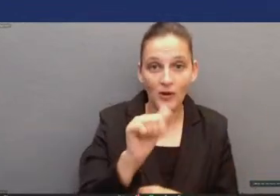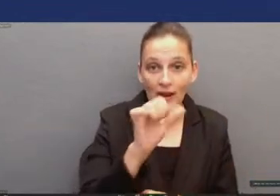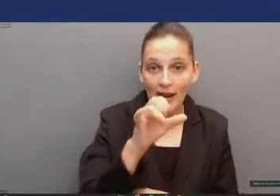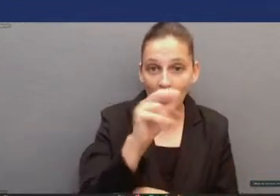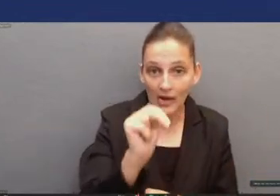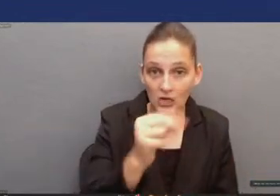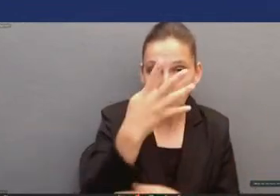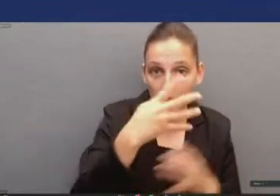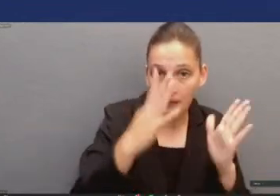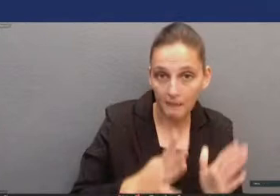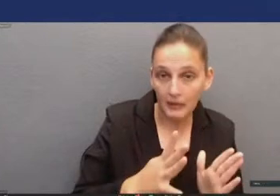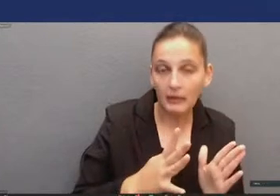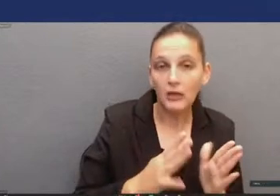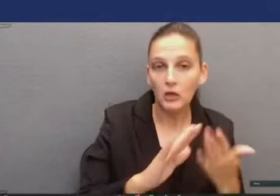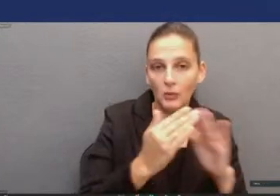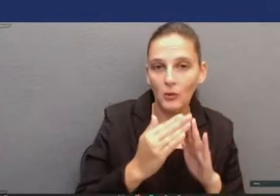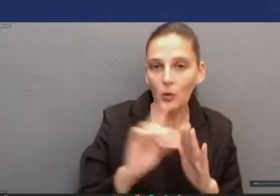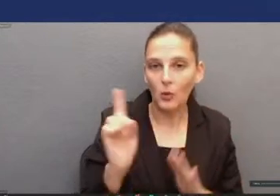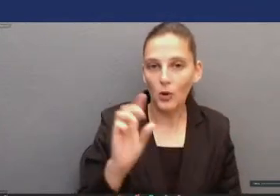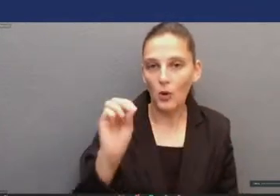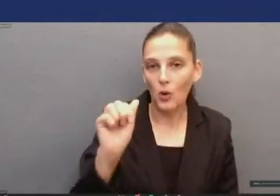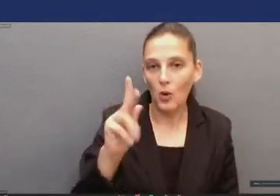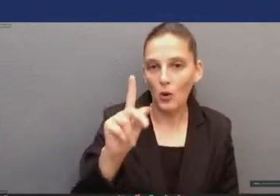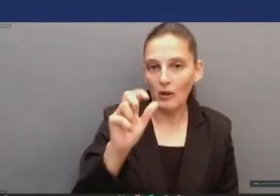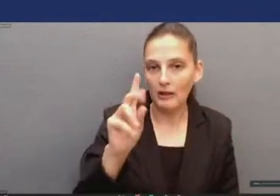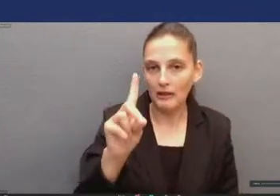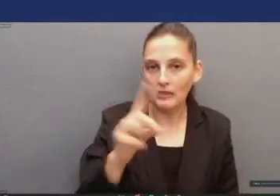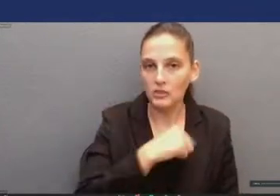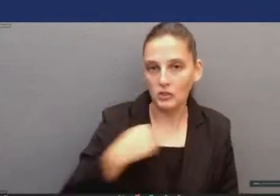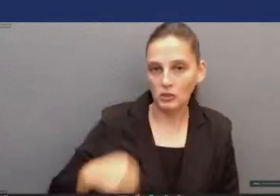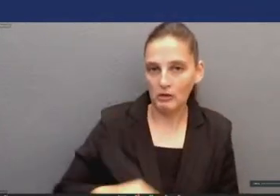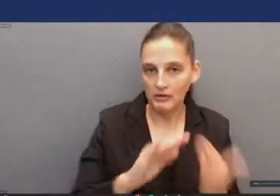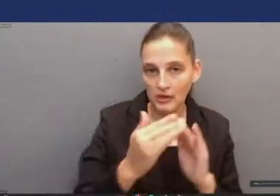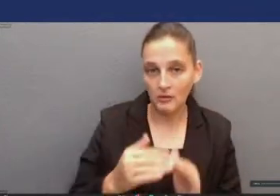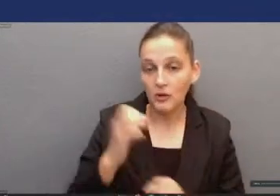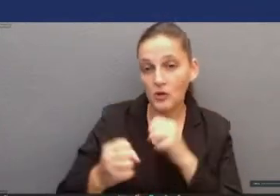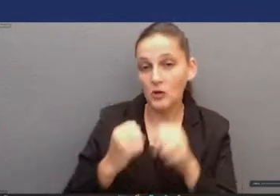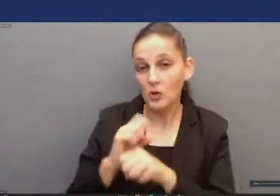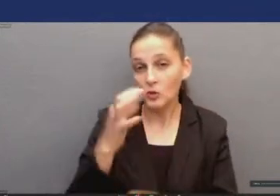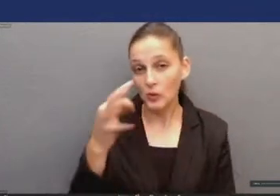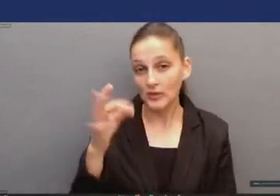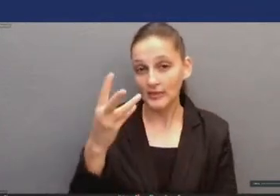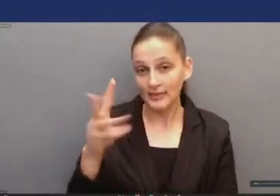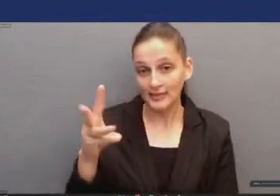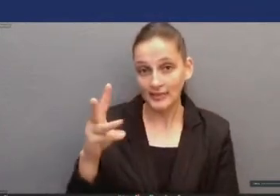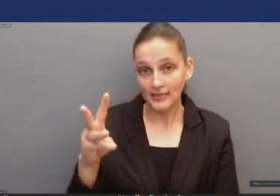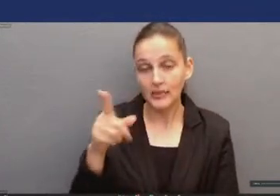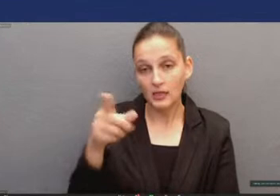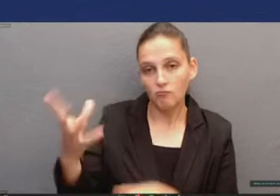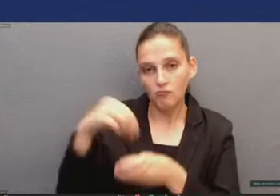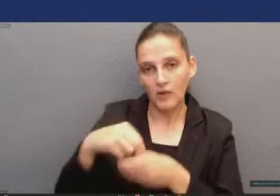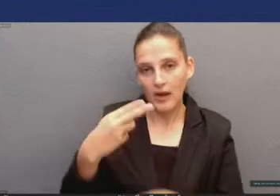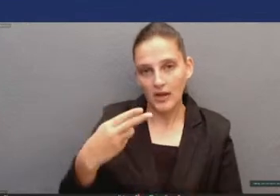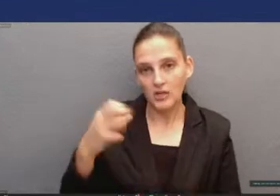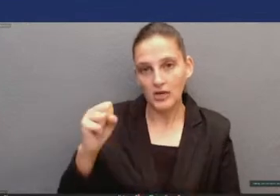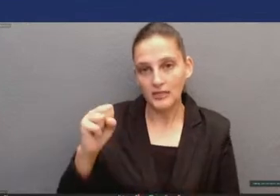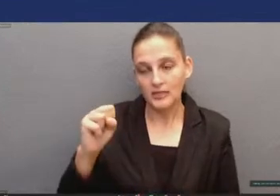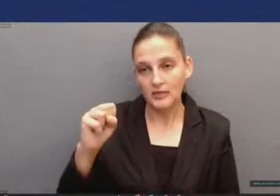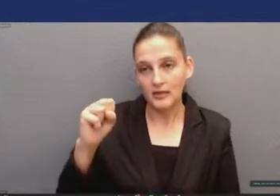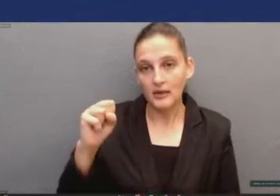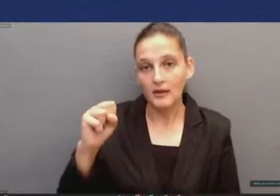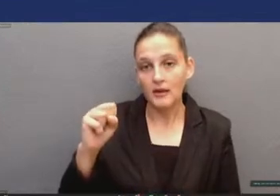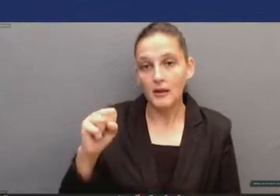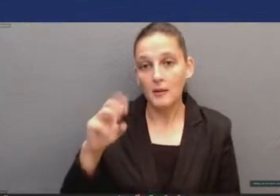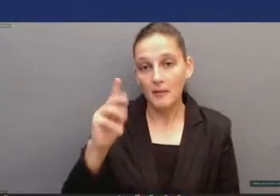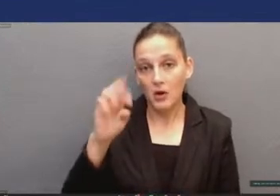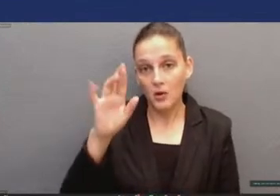in Oakland, Chinatown. In 2016, he was appointed to the HHS Office of Minority Health